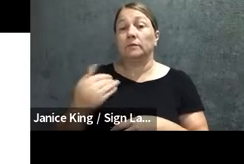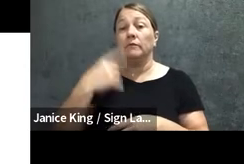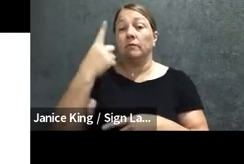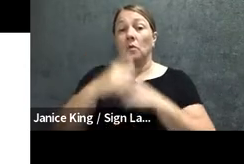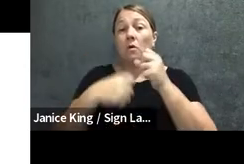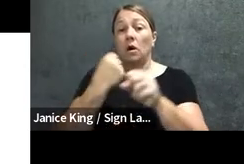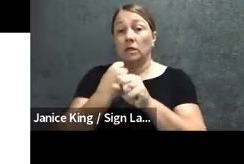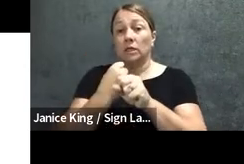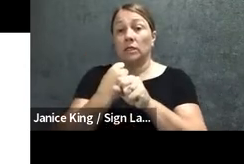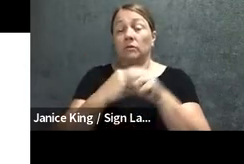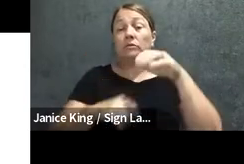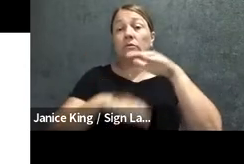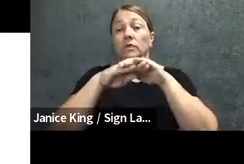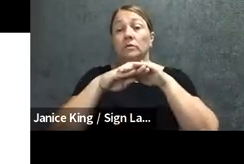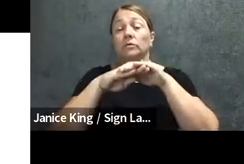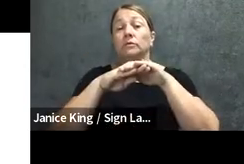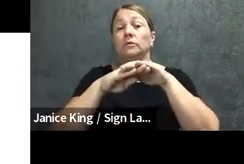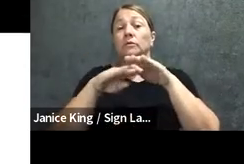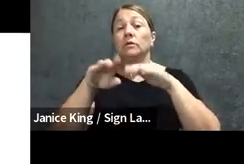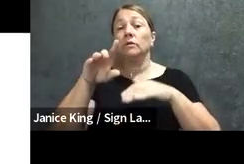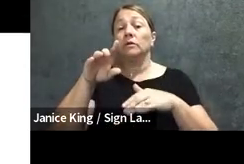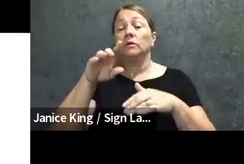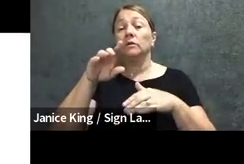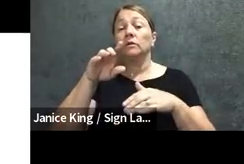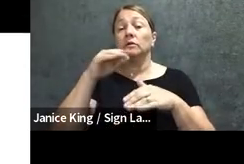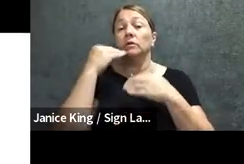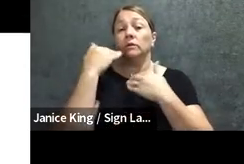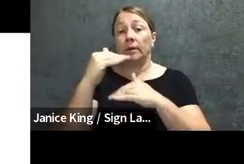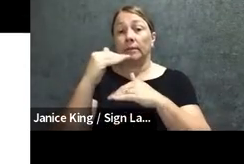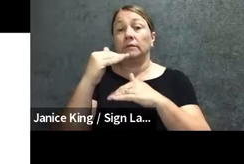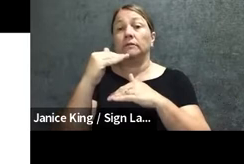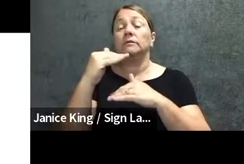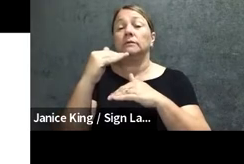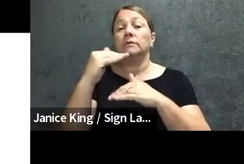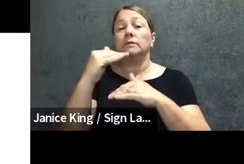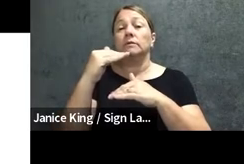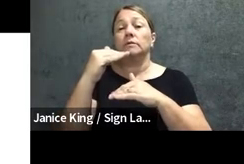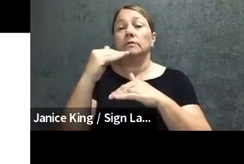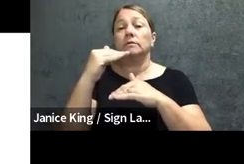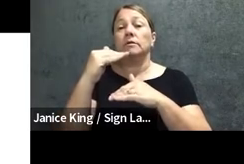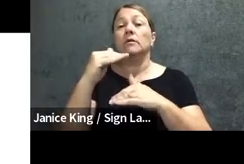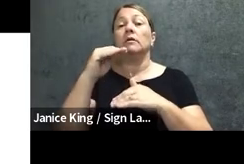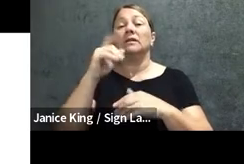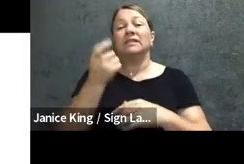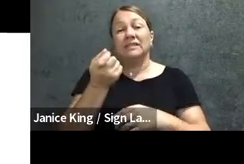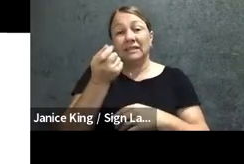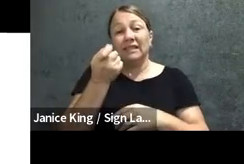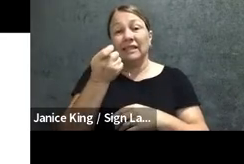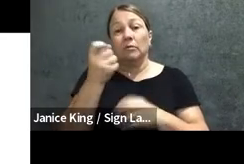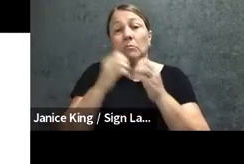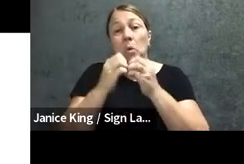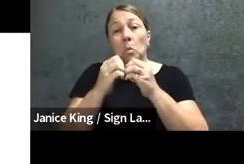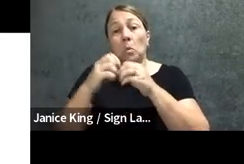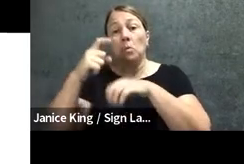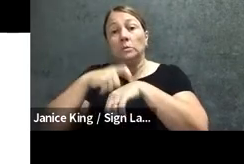statute of limitations and doesn't require you to go through the EEOC first. So it's a little, you have a little more time